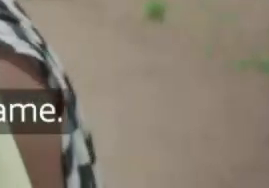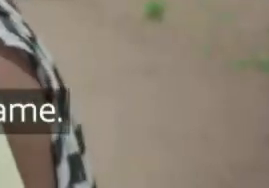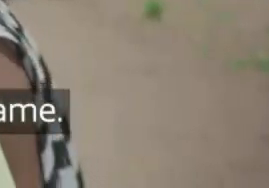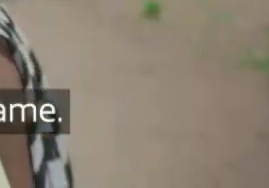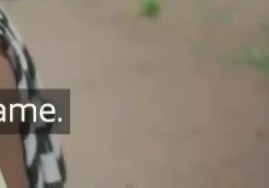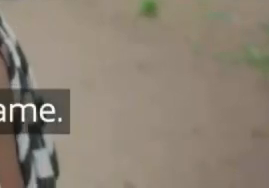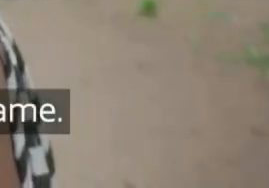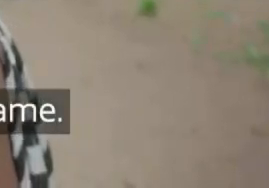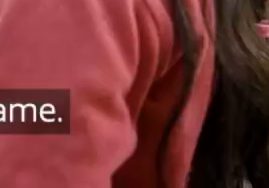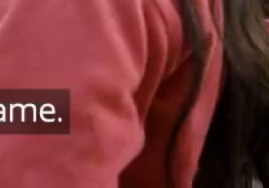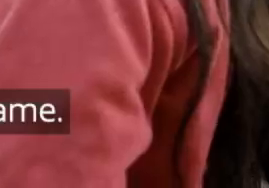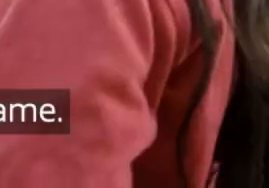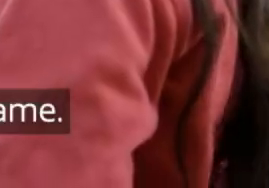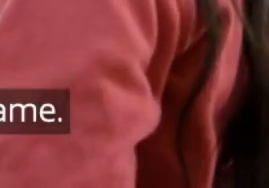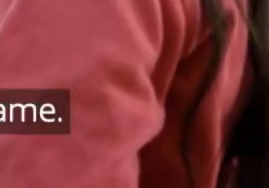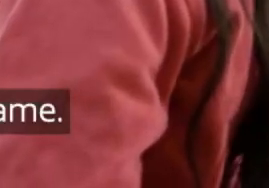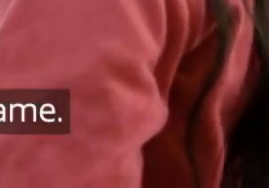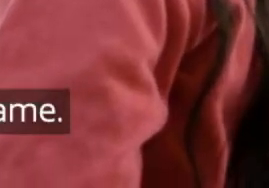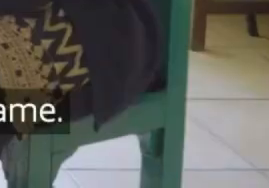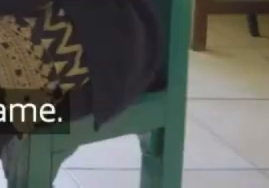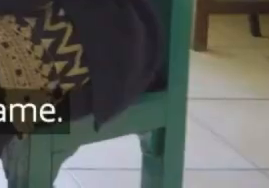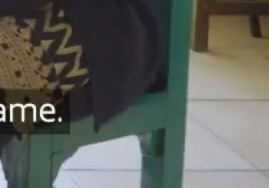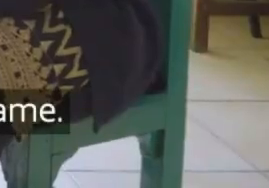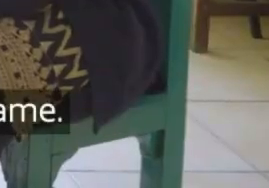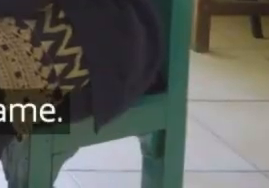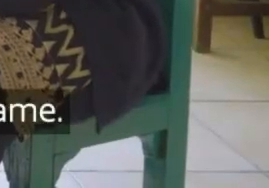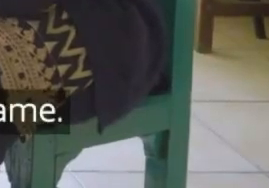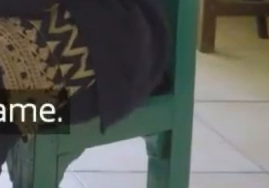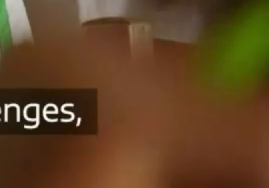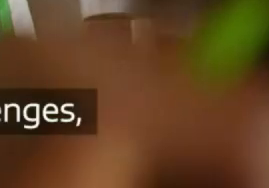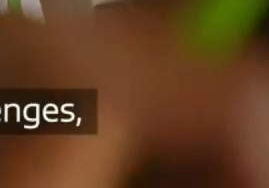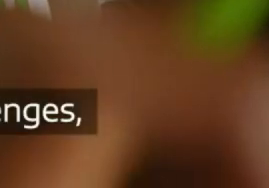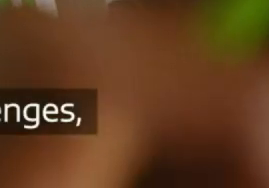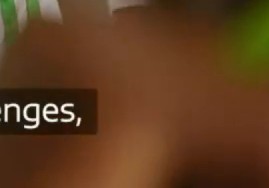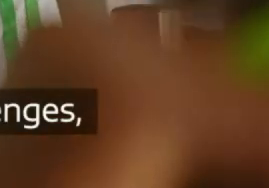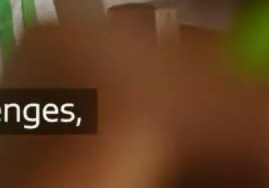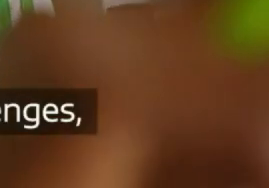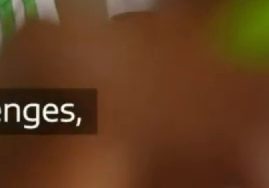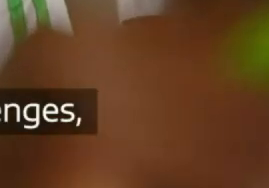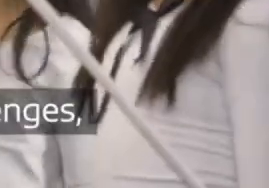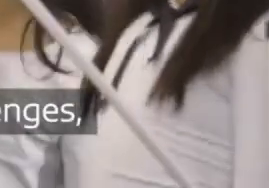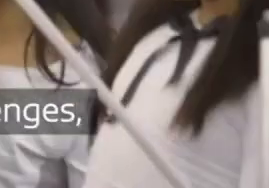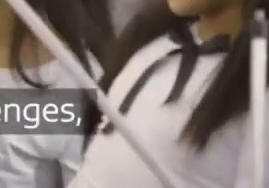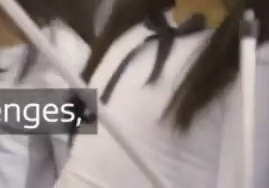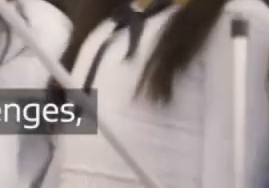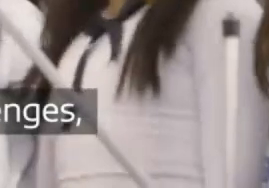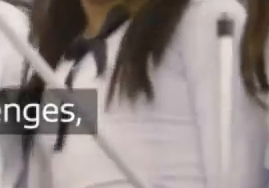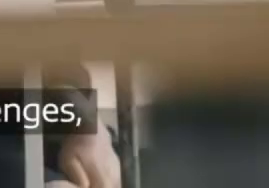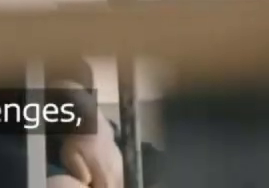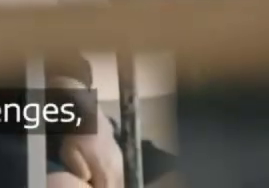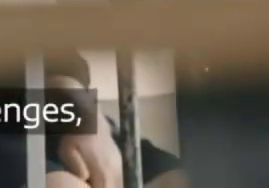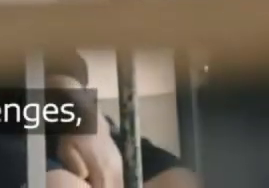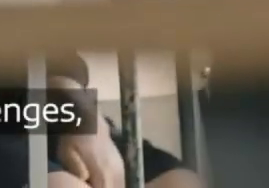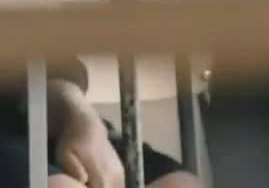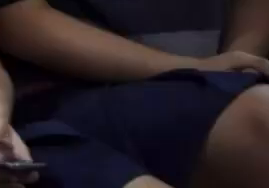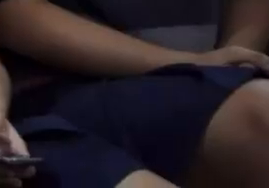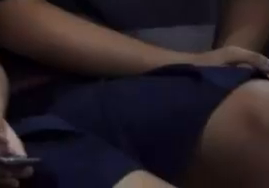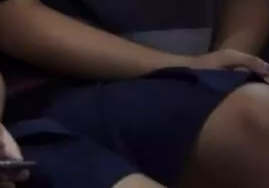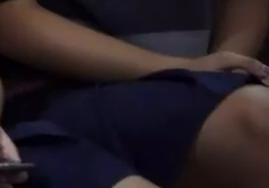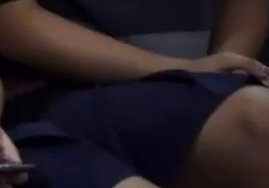We live in a world where no two people are the same. Each of us with our own unique abilities and